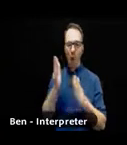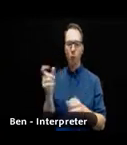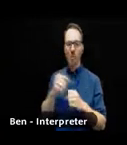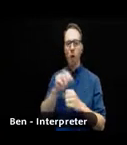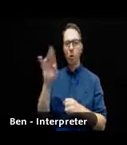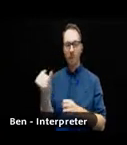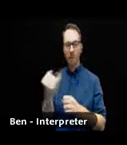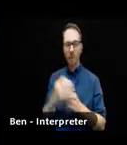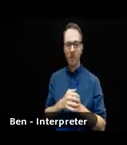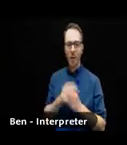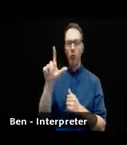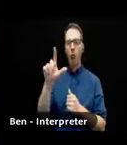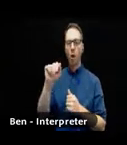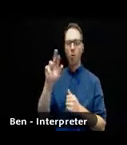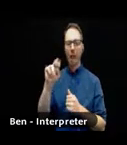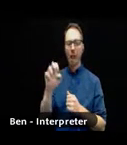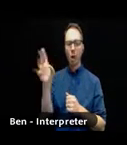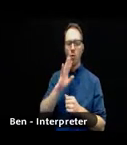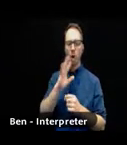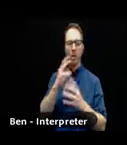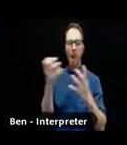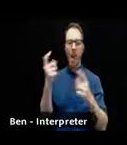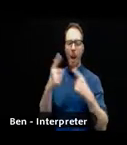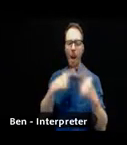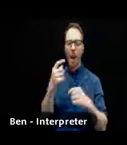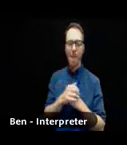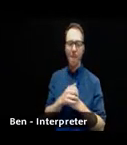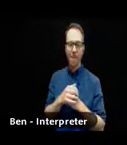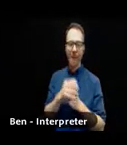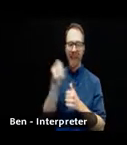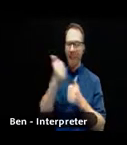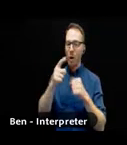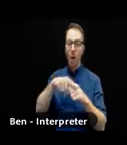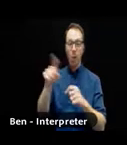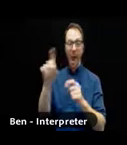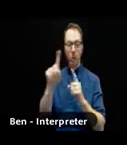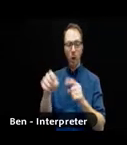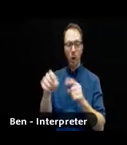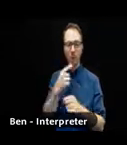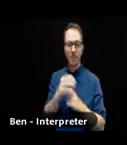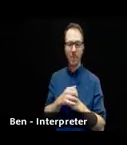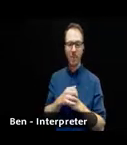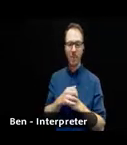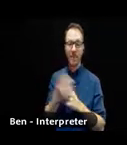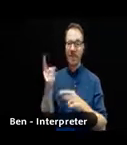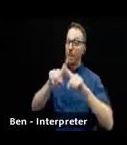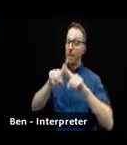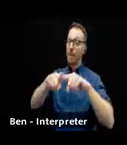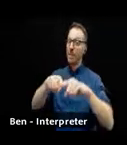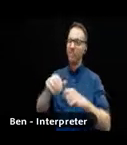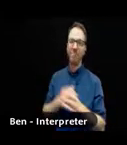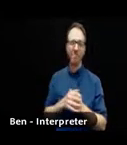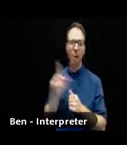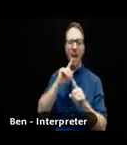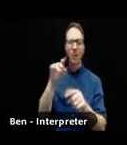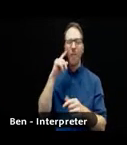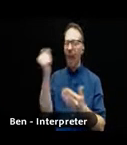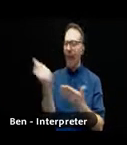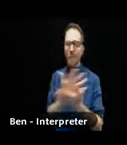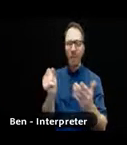justice. Lorraine talks a lot about, she, every time you ask her a question, she says, it depends. And she